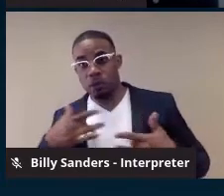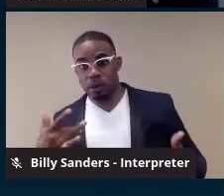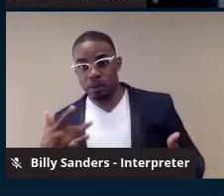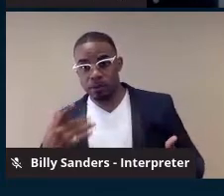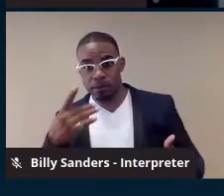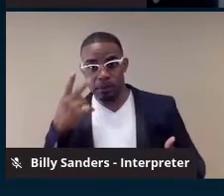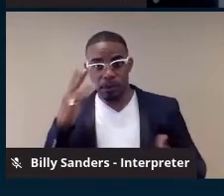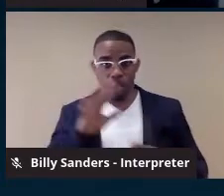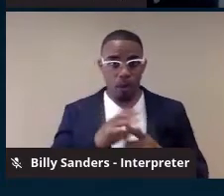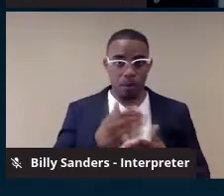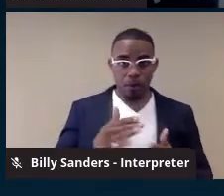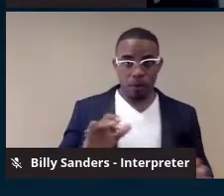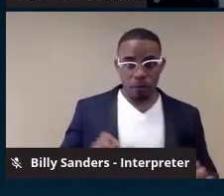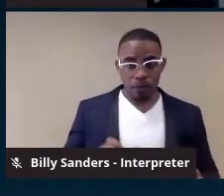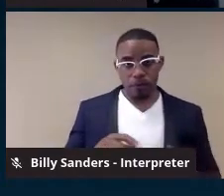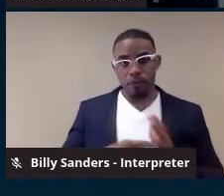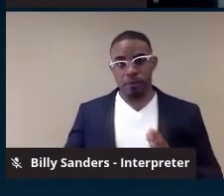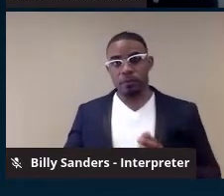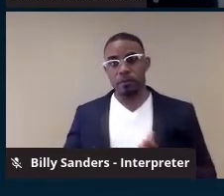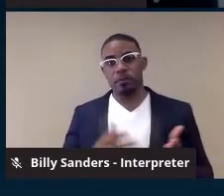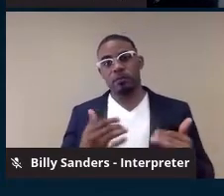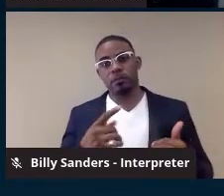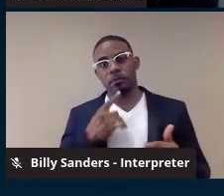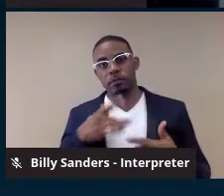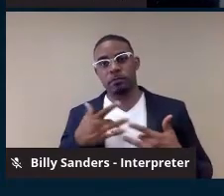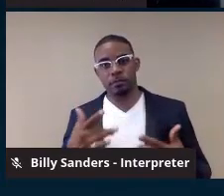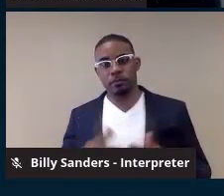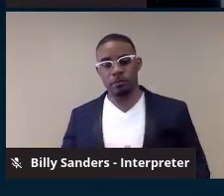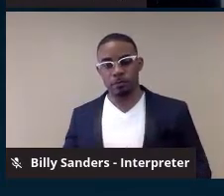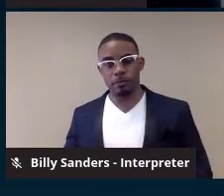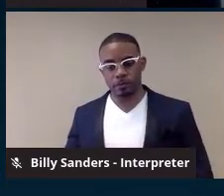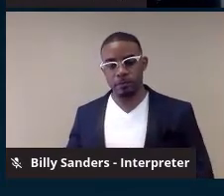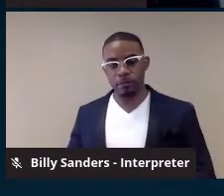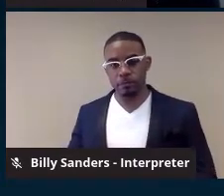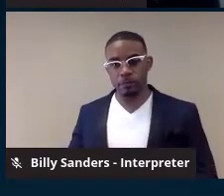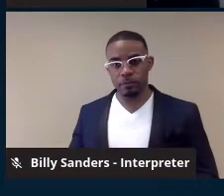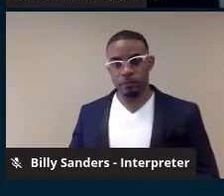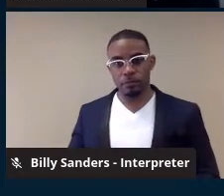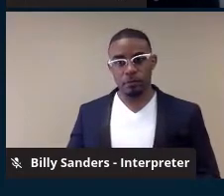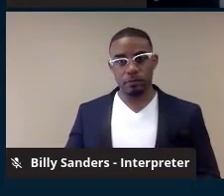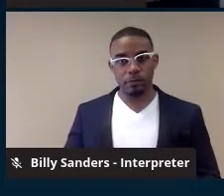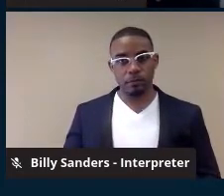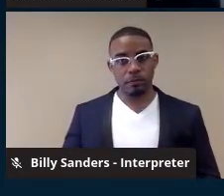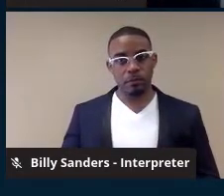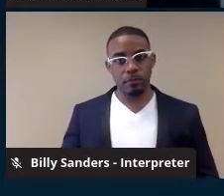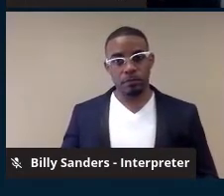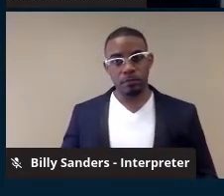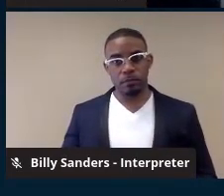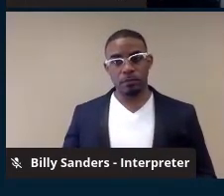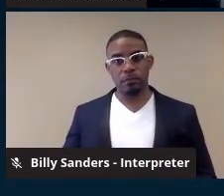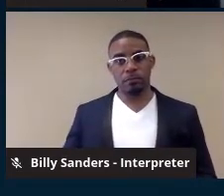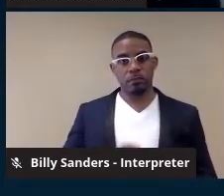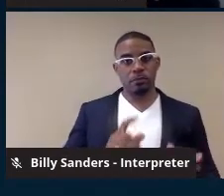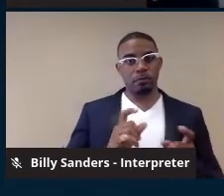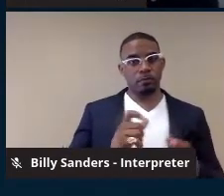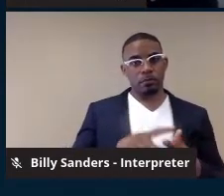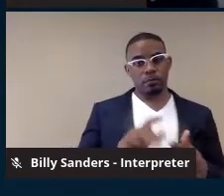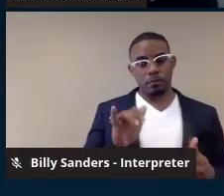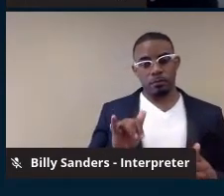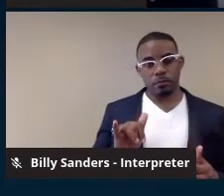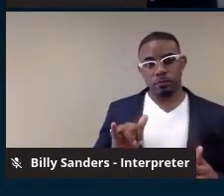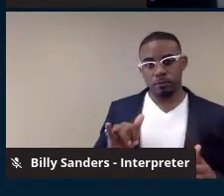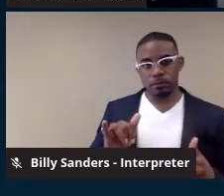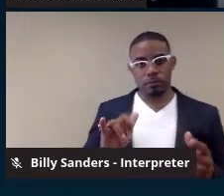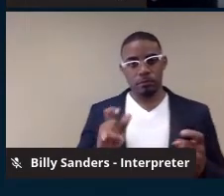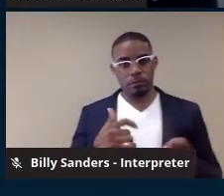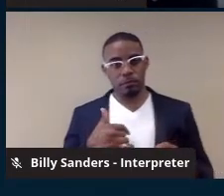awesome stuff we have to show, then you can sign up on Meetup. And I don't feel bad about advertising my